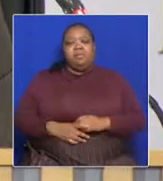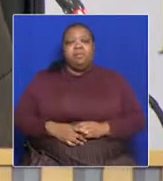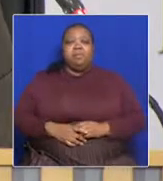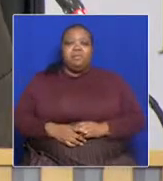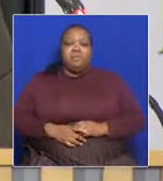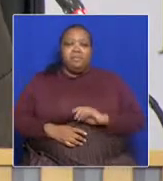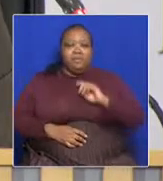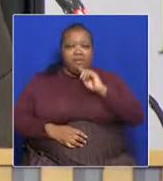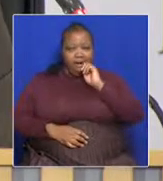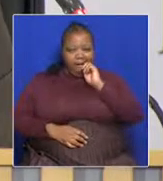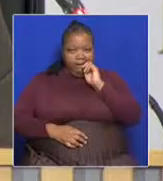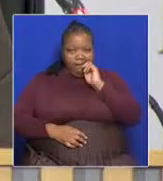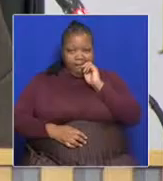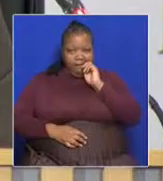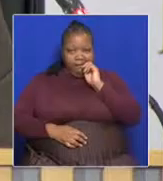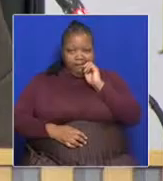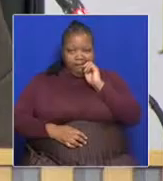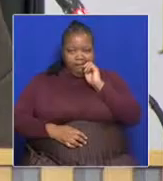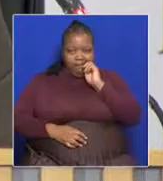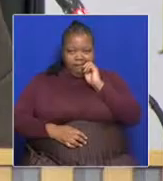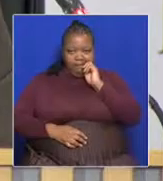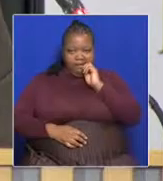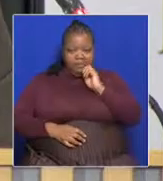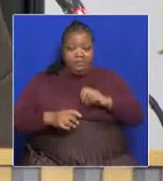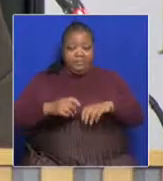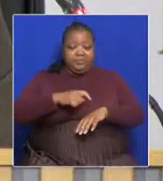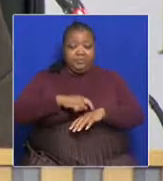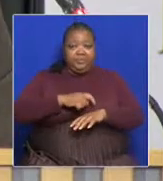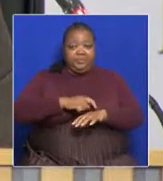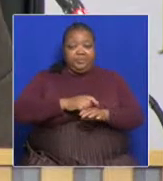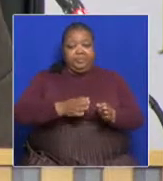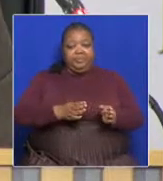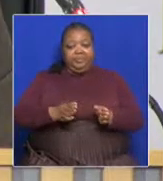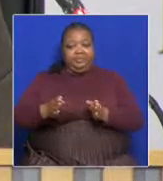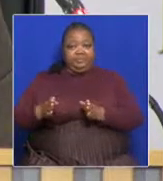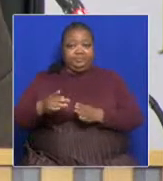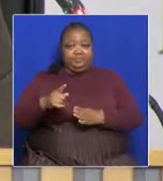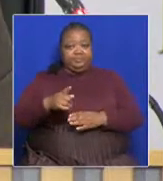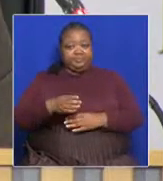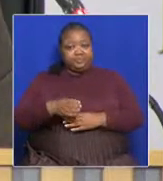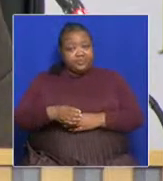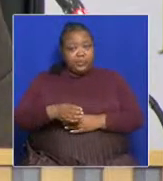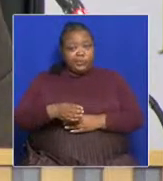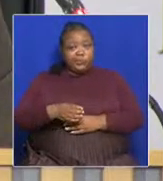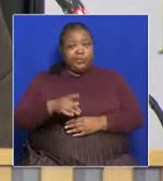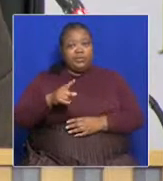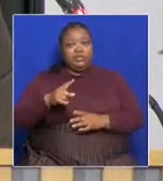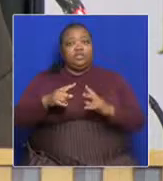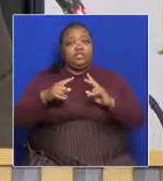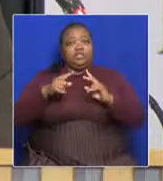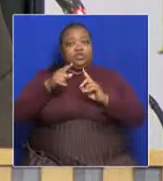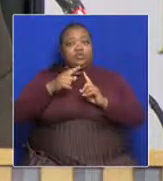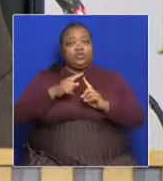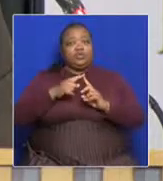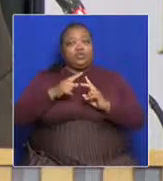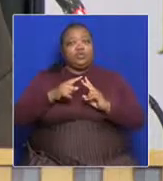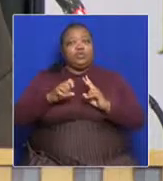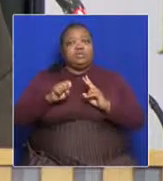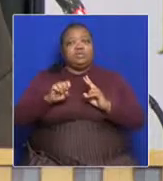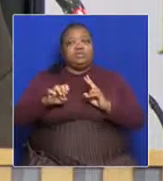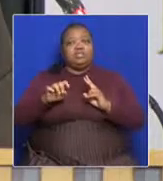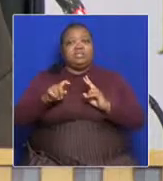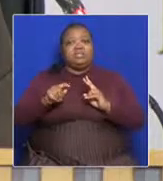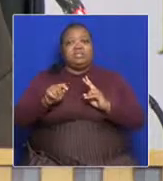the timeline. You being there, and by the way, between you and Setsedi, there's not much difference in terms